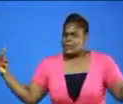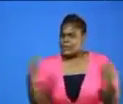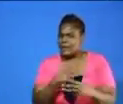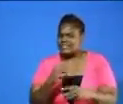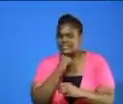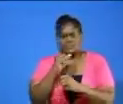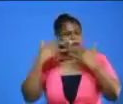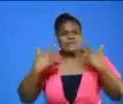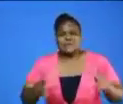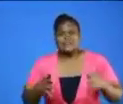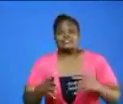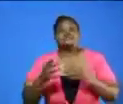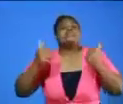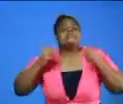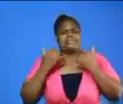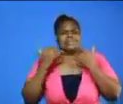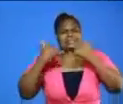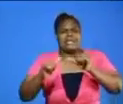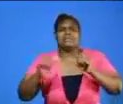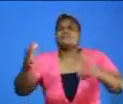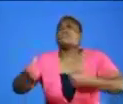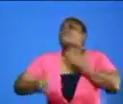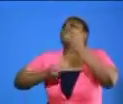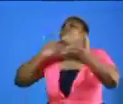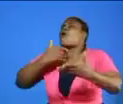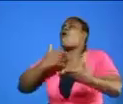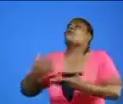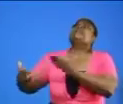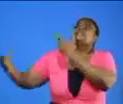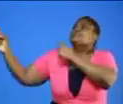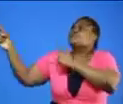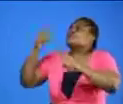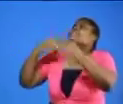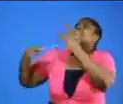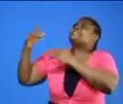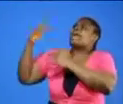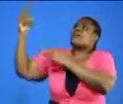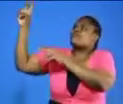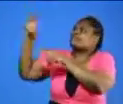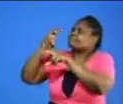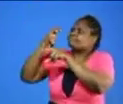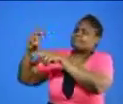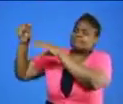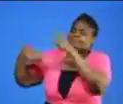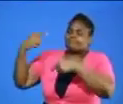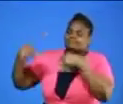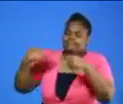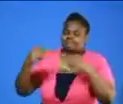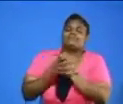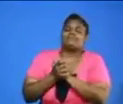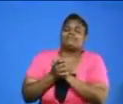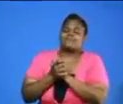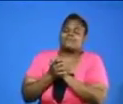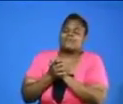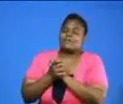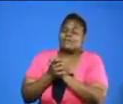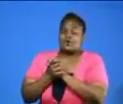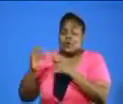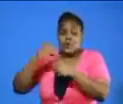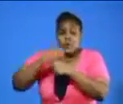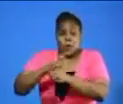not over. You can still shout, "Swing low, sweet chariot." After